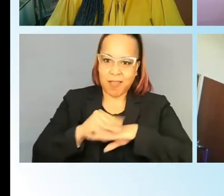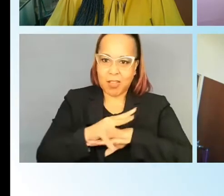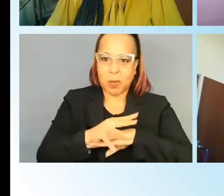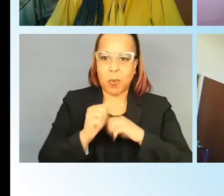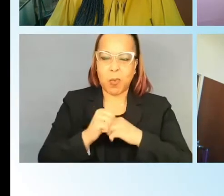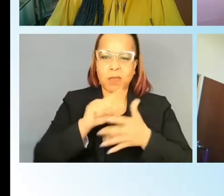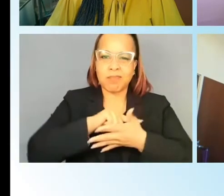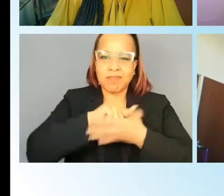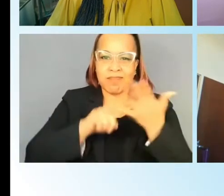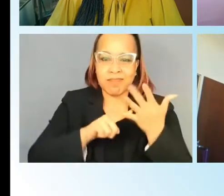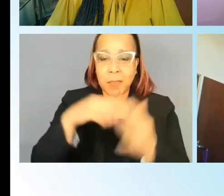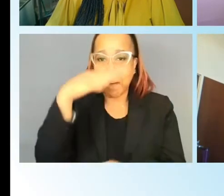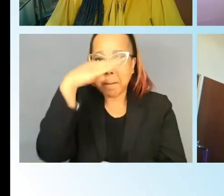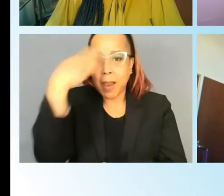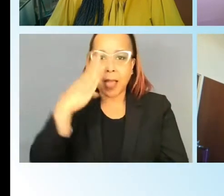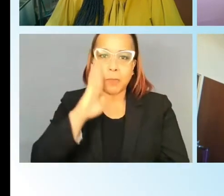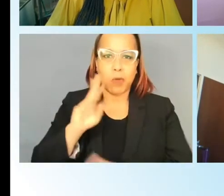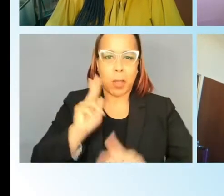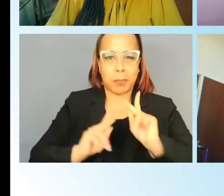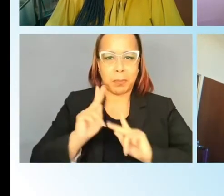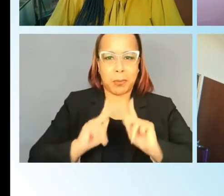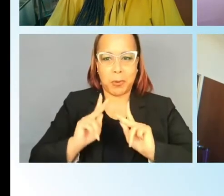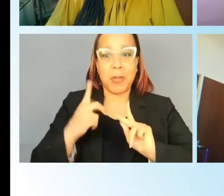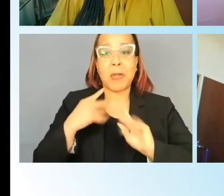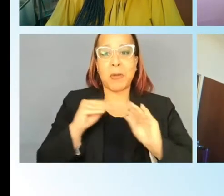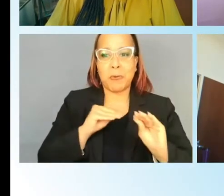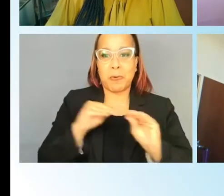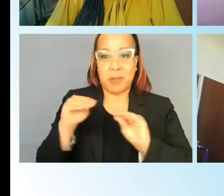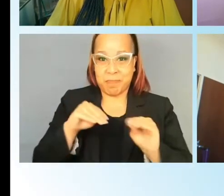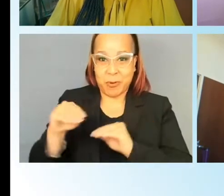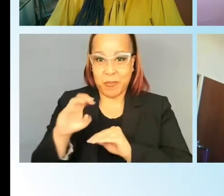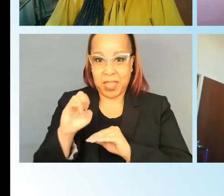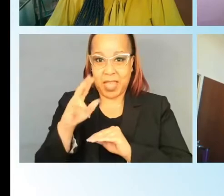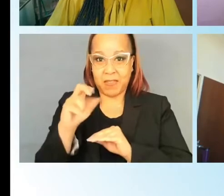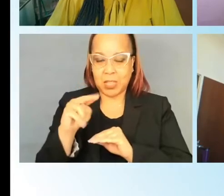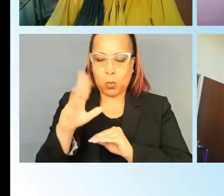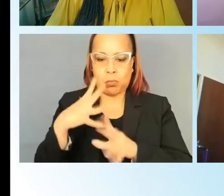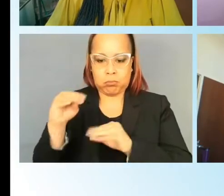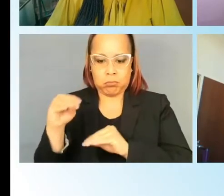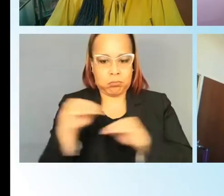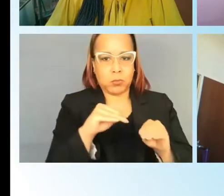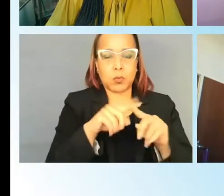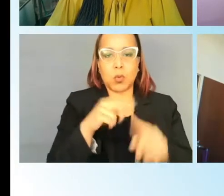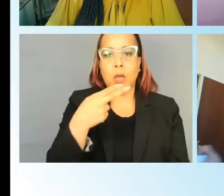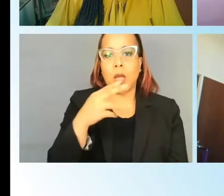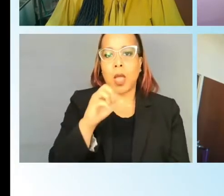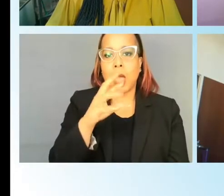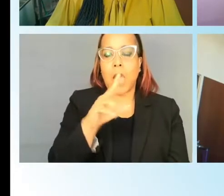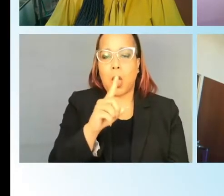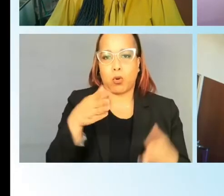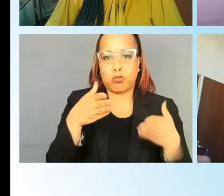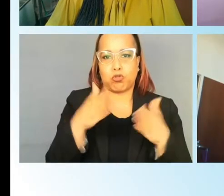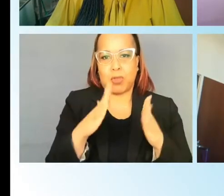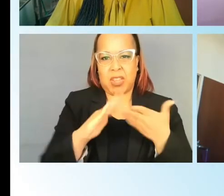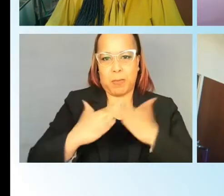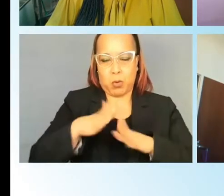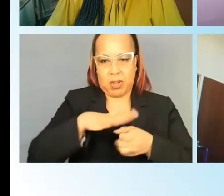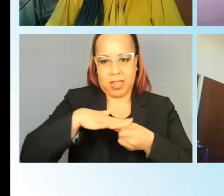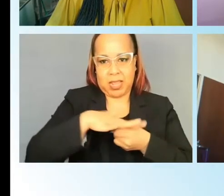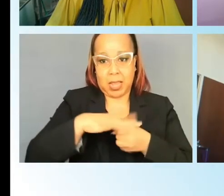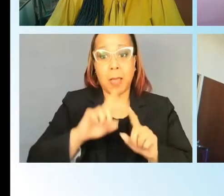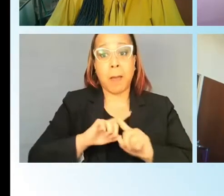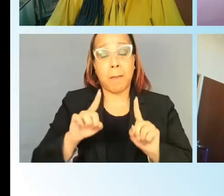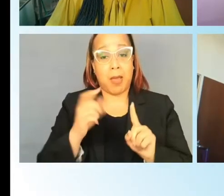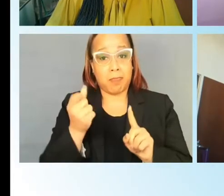Black and brown people, right? So we moved quickly from Evanston to the Howard street community. But, you know,